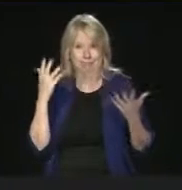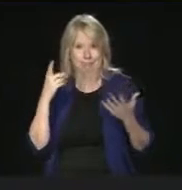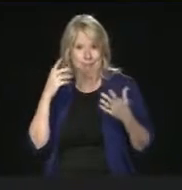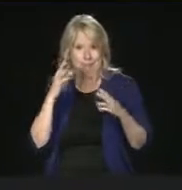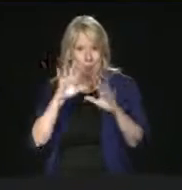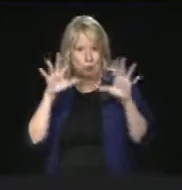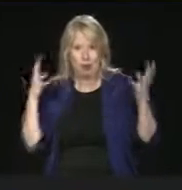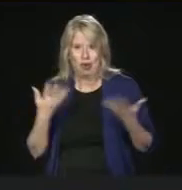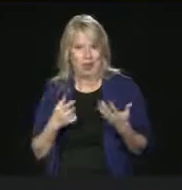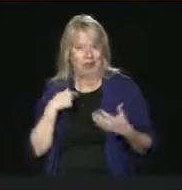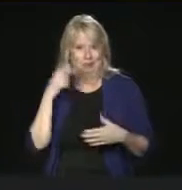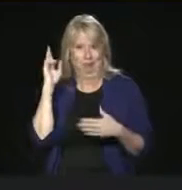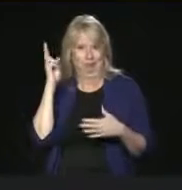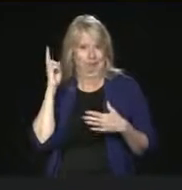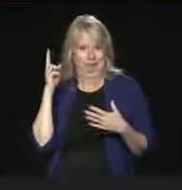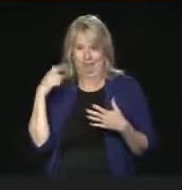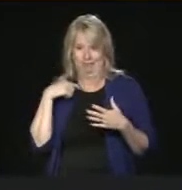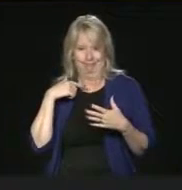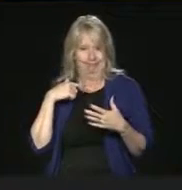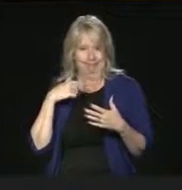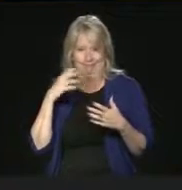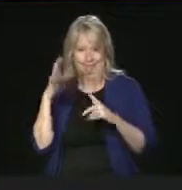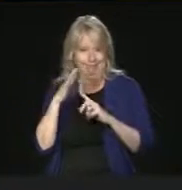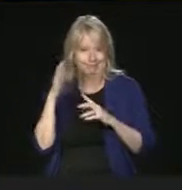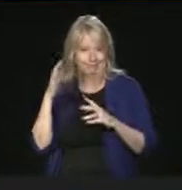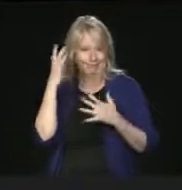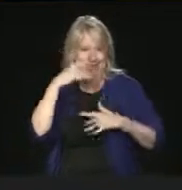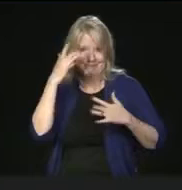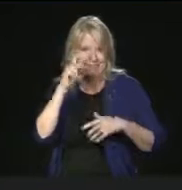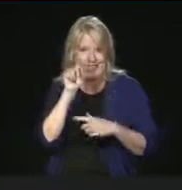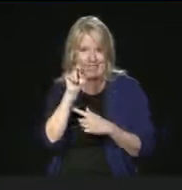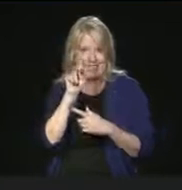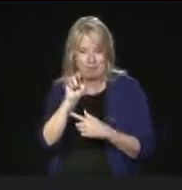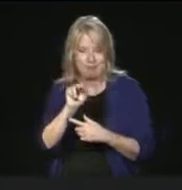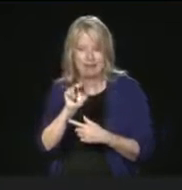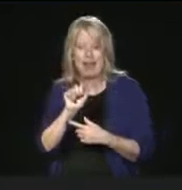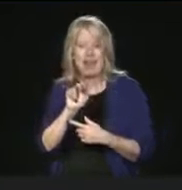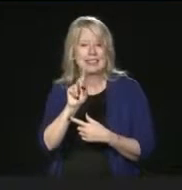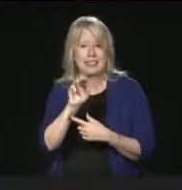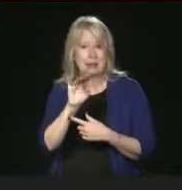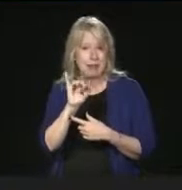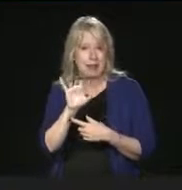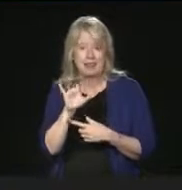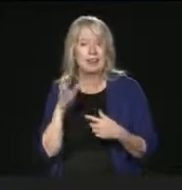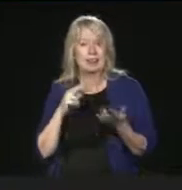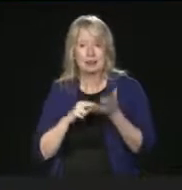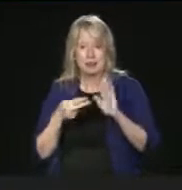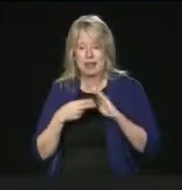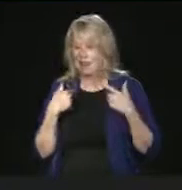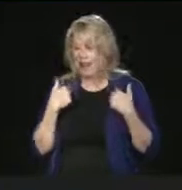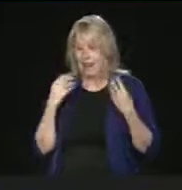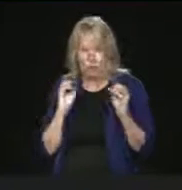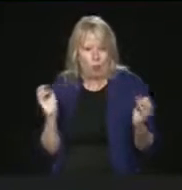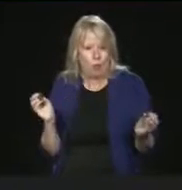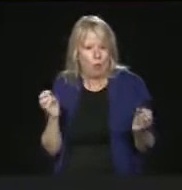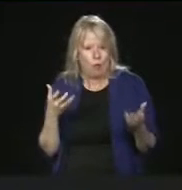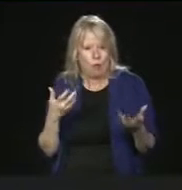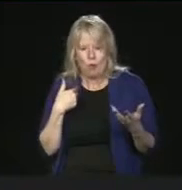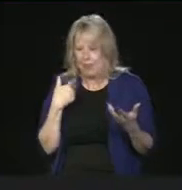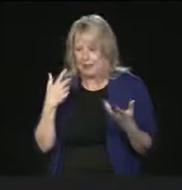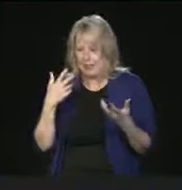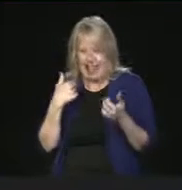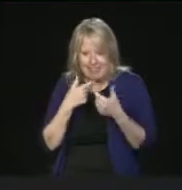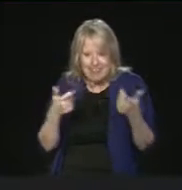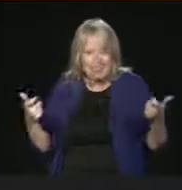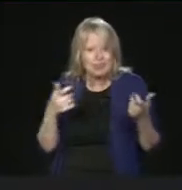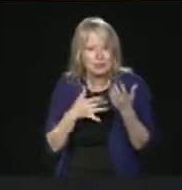unprecedented, and we don't necessarily have all the tools we need to help everyone as we would like to. But we will definitely try to